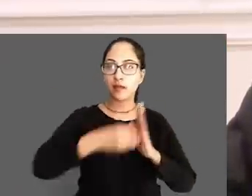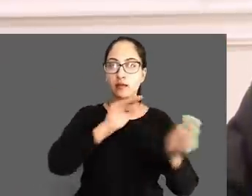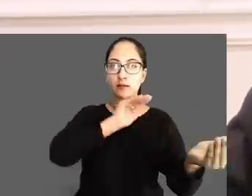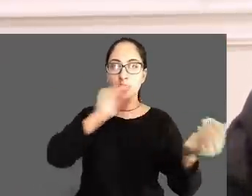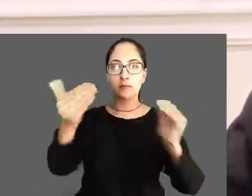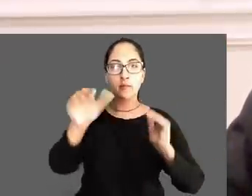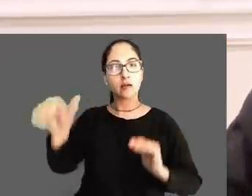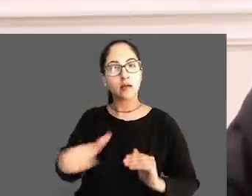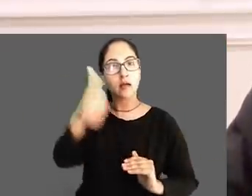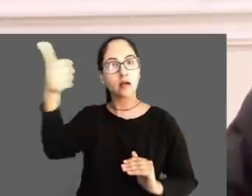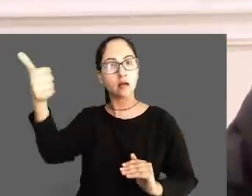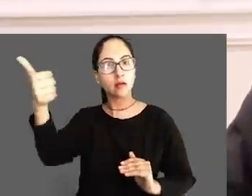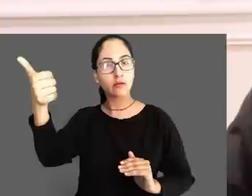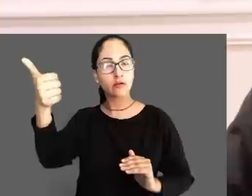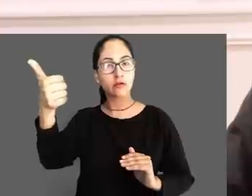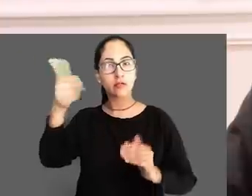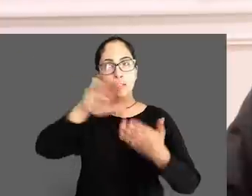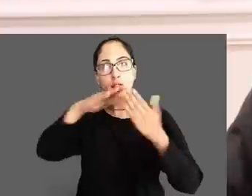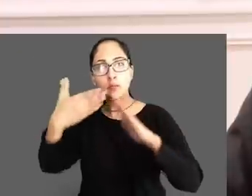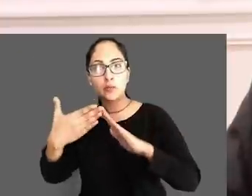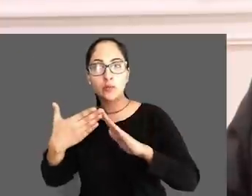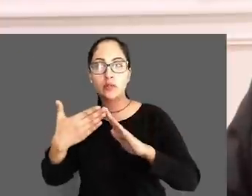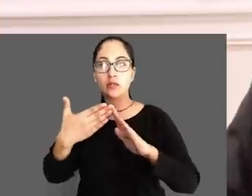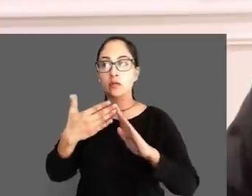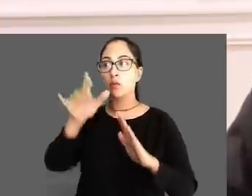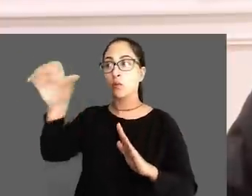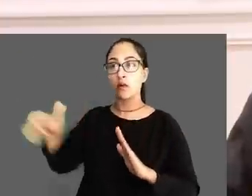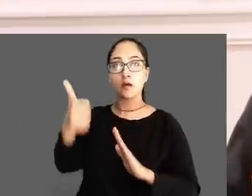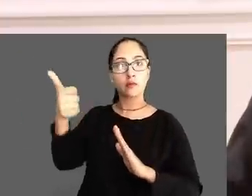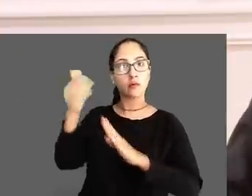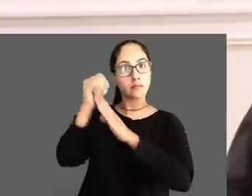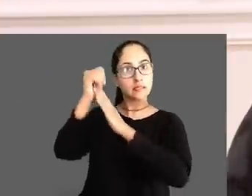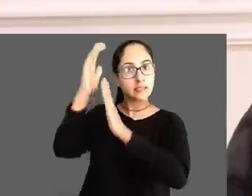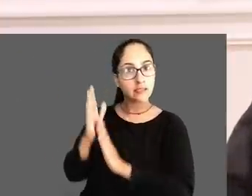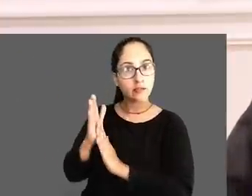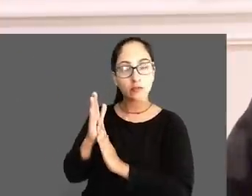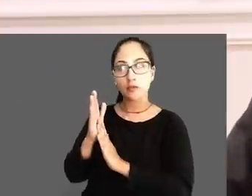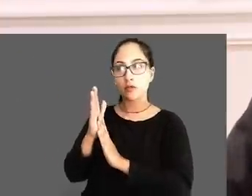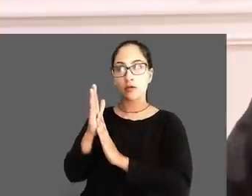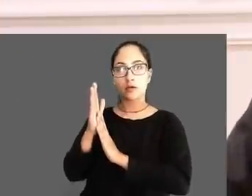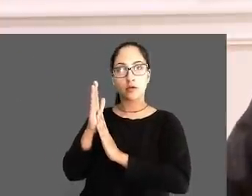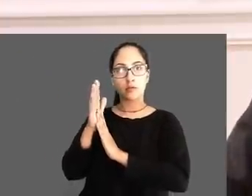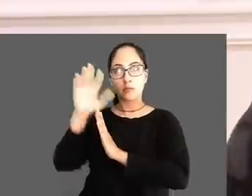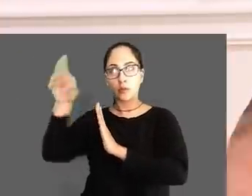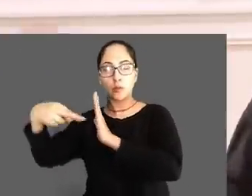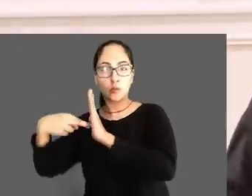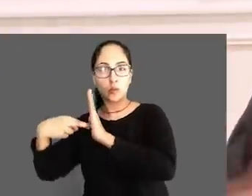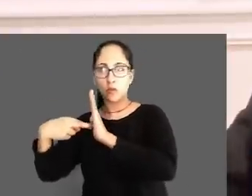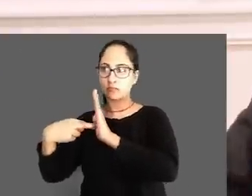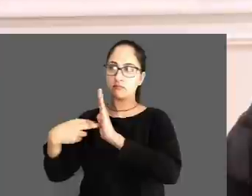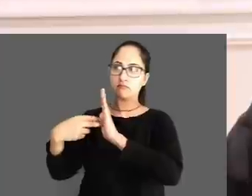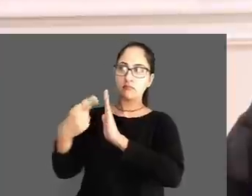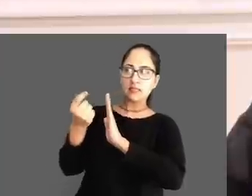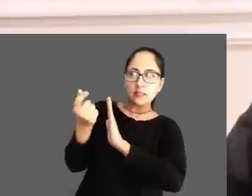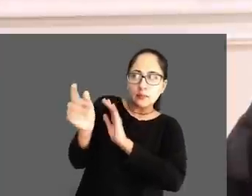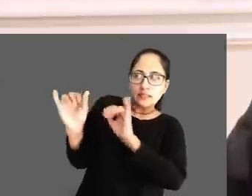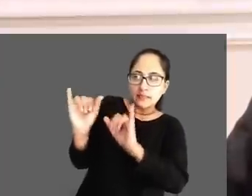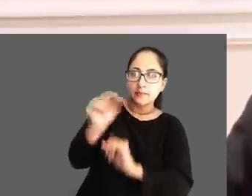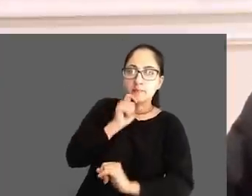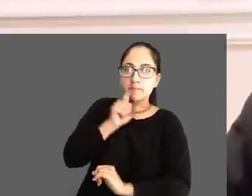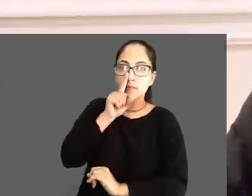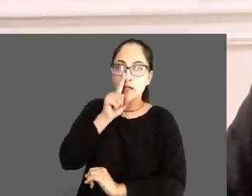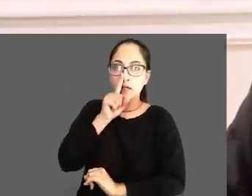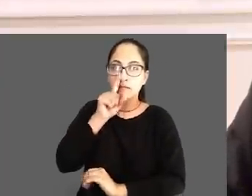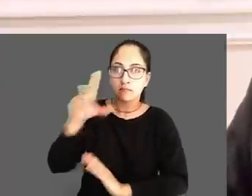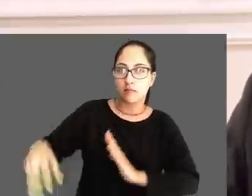our identity or the role of the imam by comparing it to other communities or by